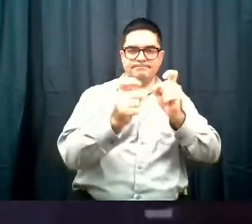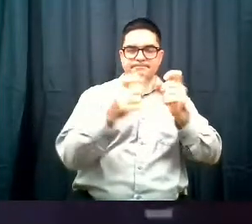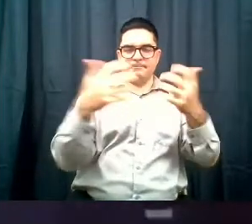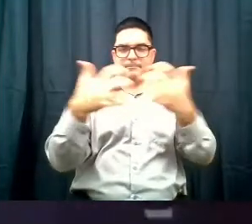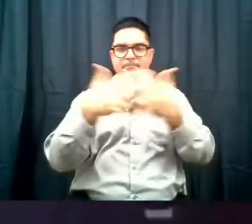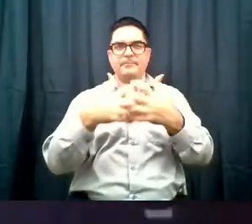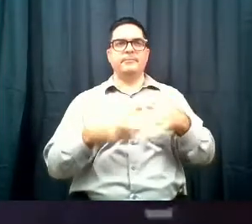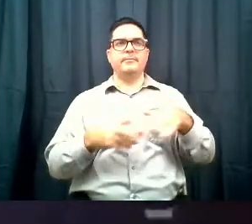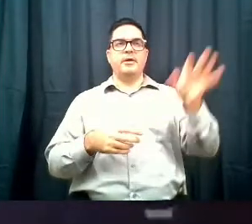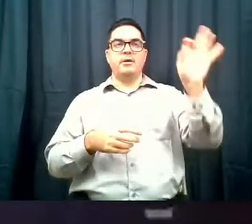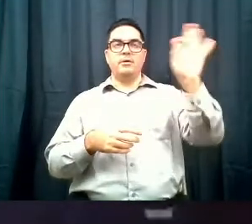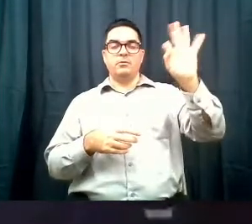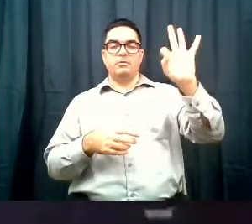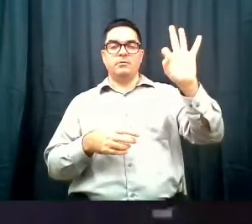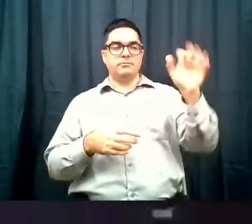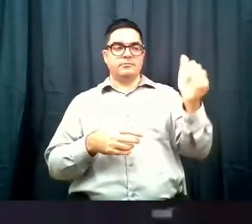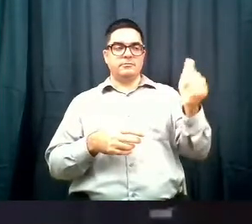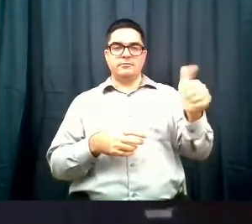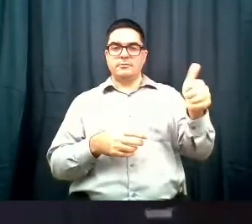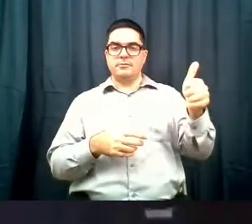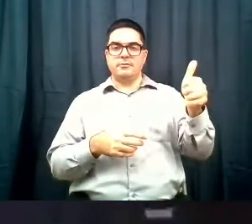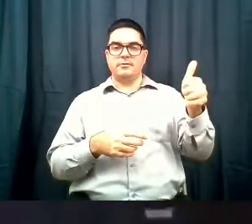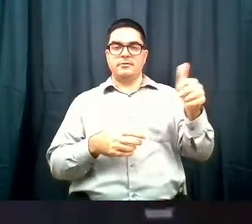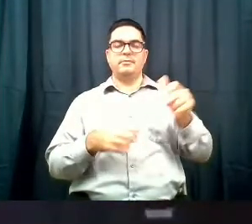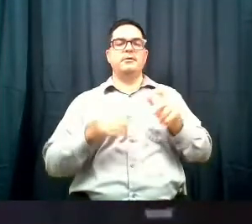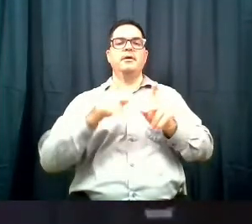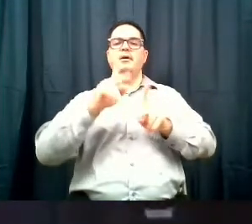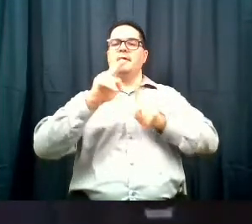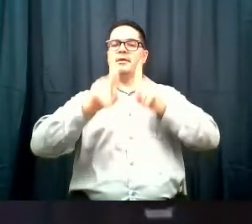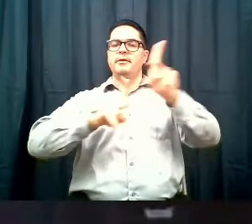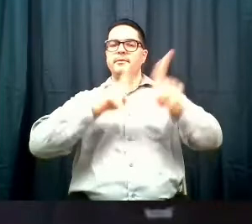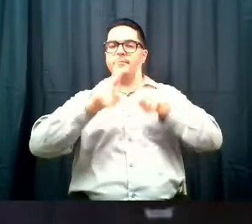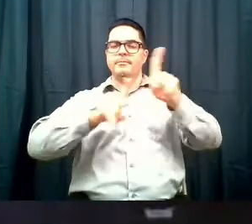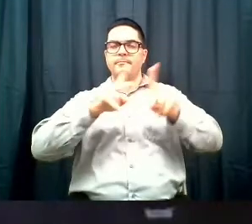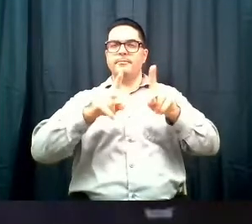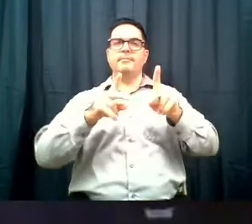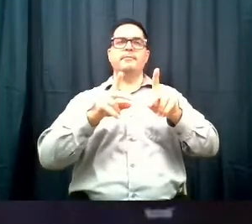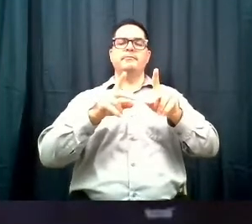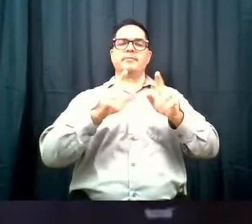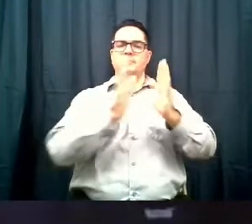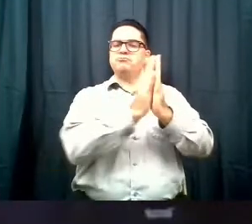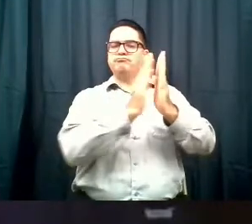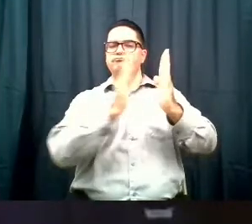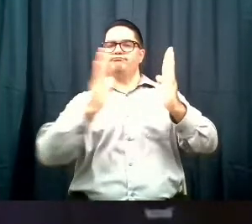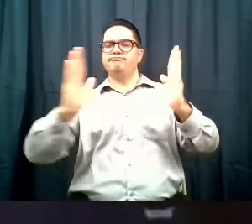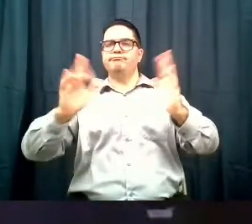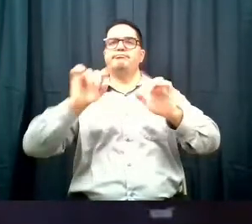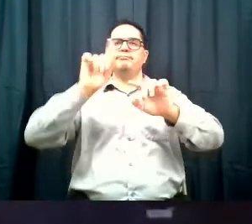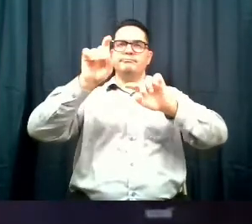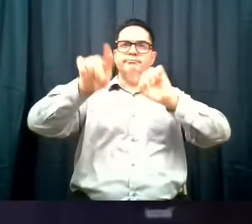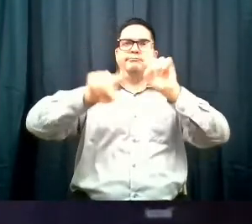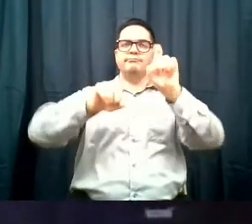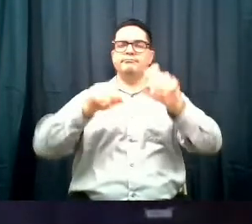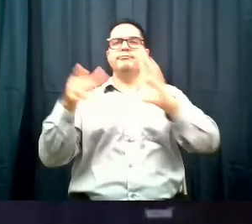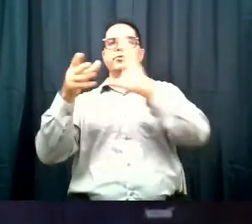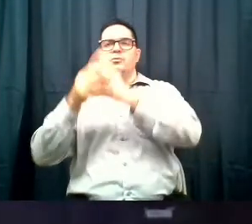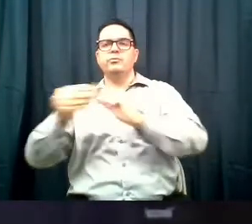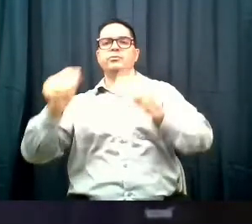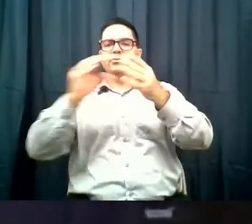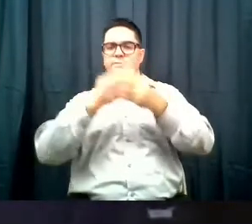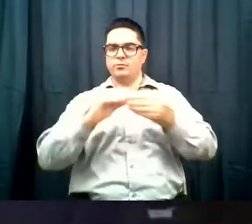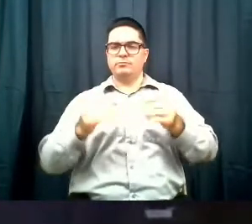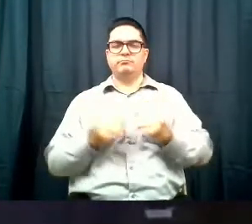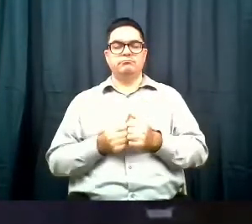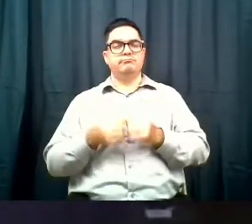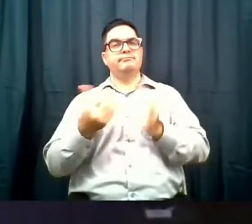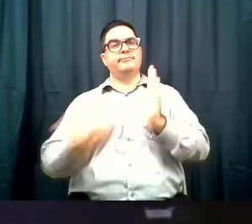10th items will be the public comment period and any other matters that come before the board. So again, a